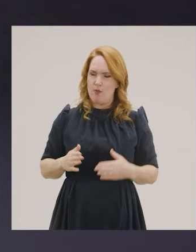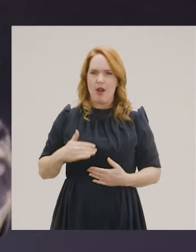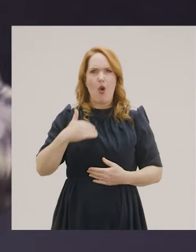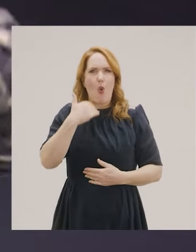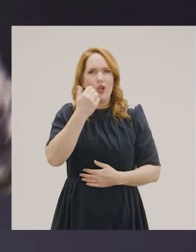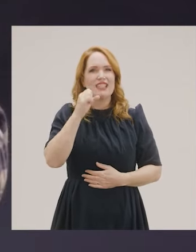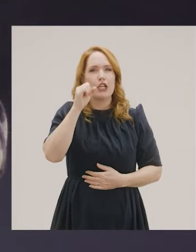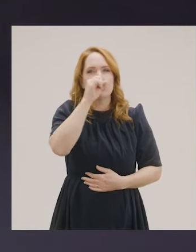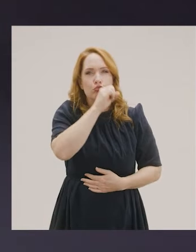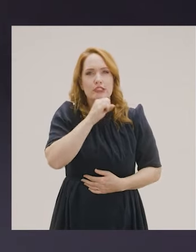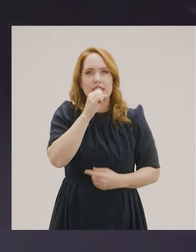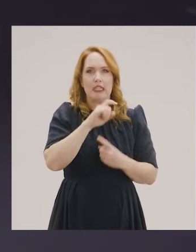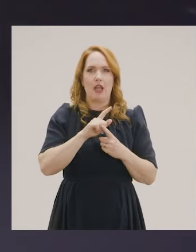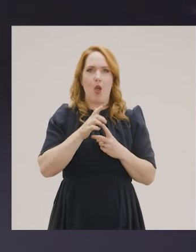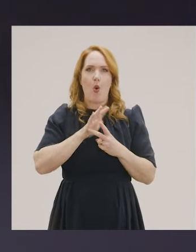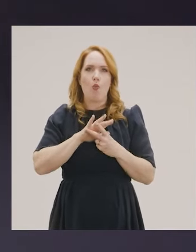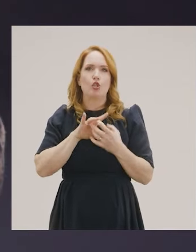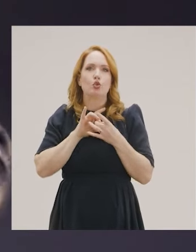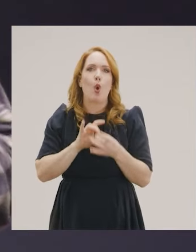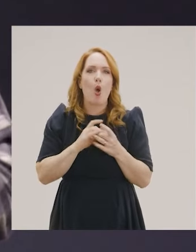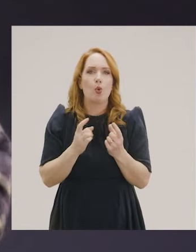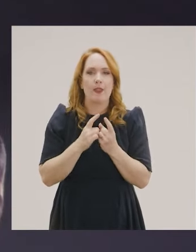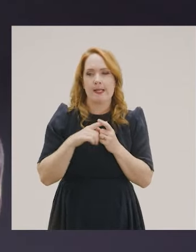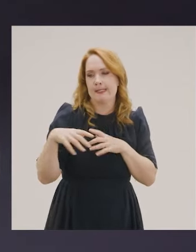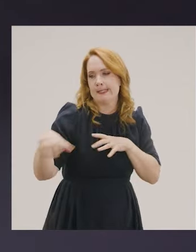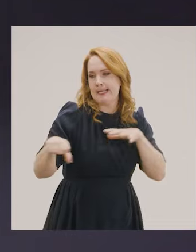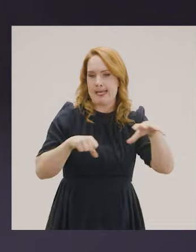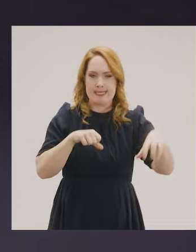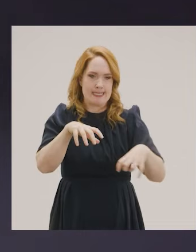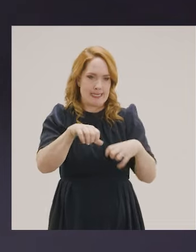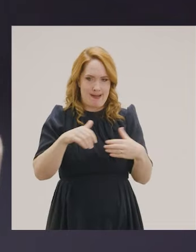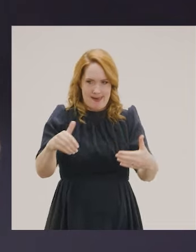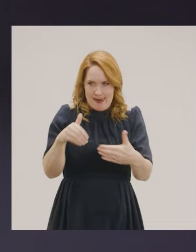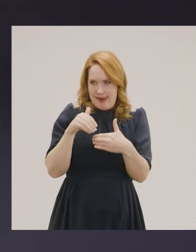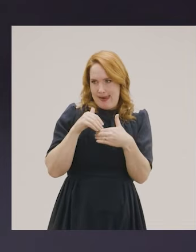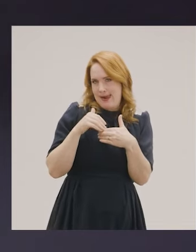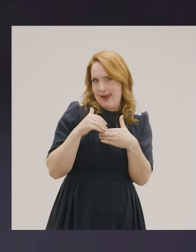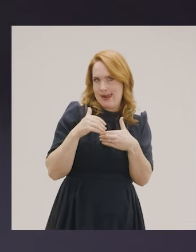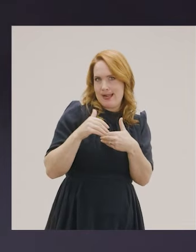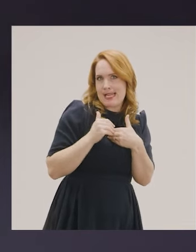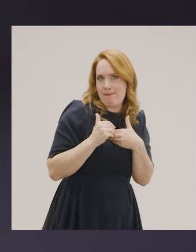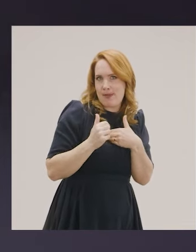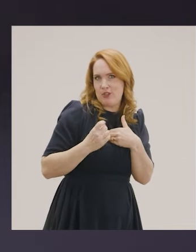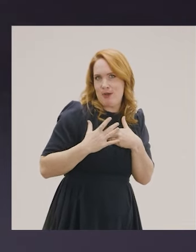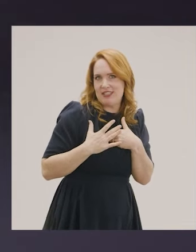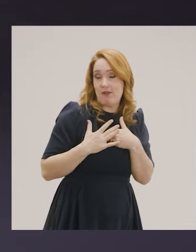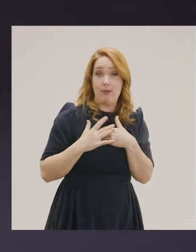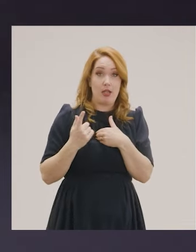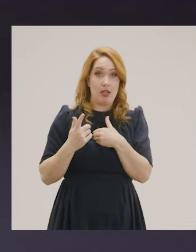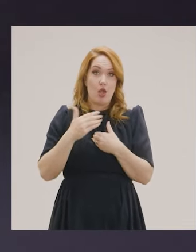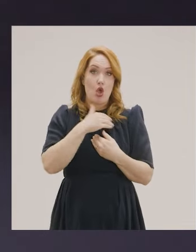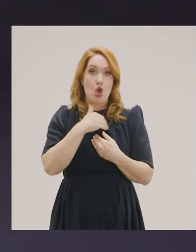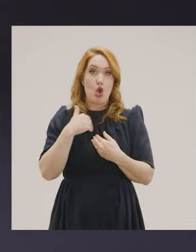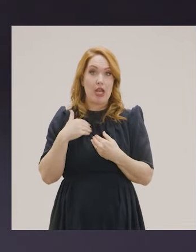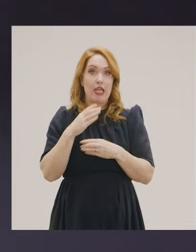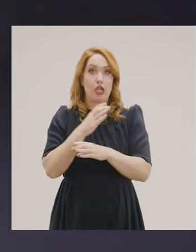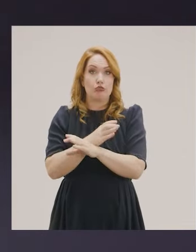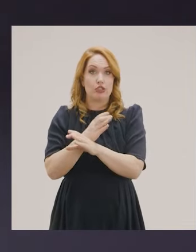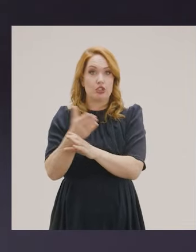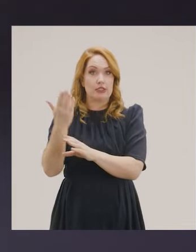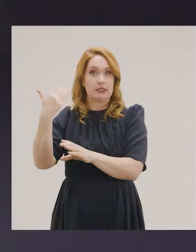is that we default to greed, we default to possessiveness, but the early Christians, they became